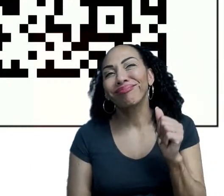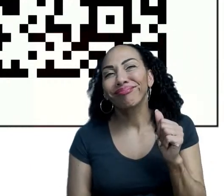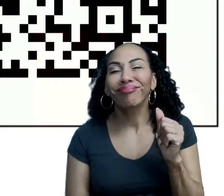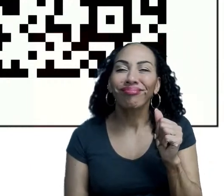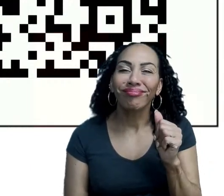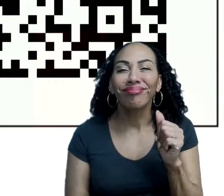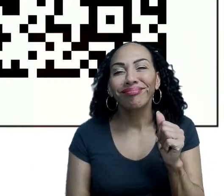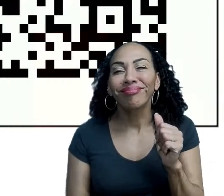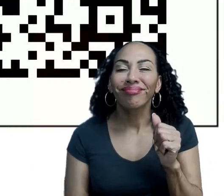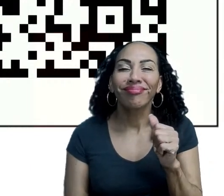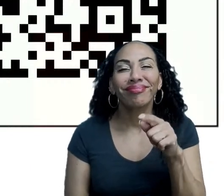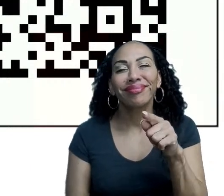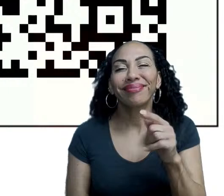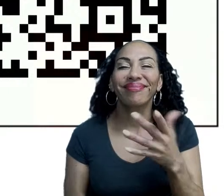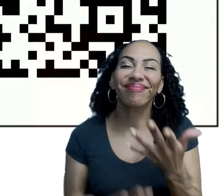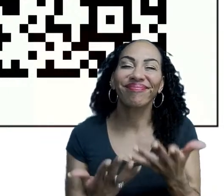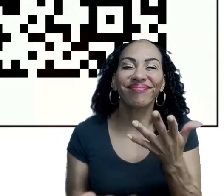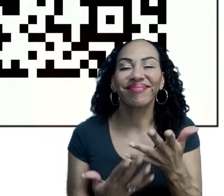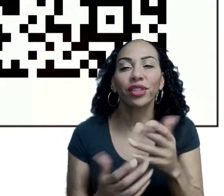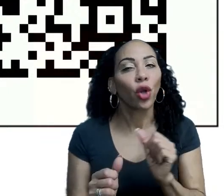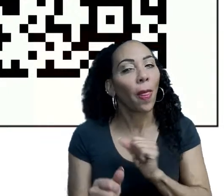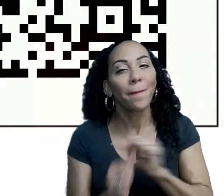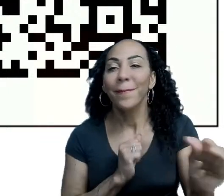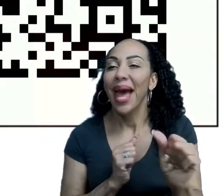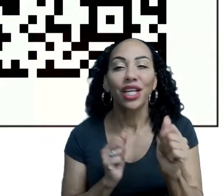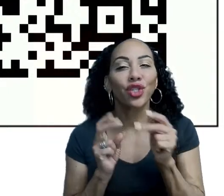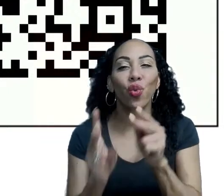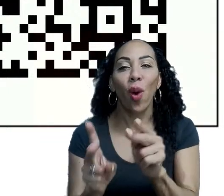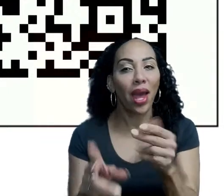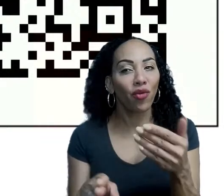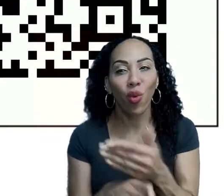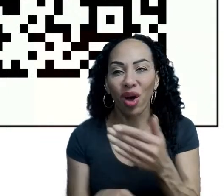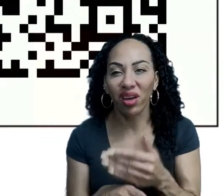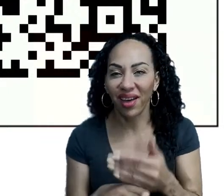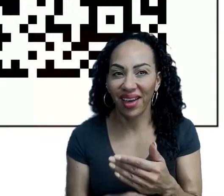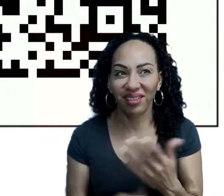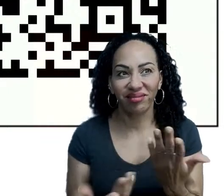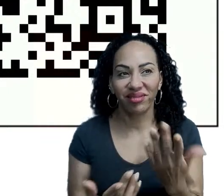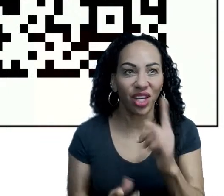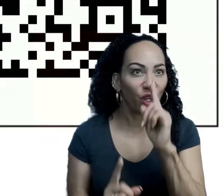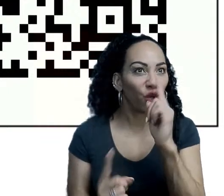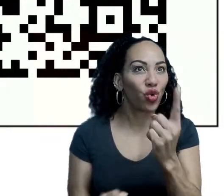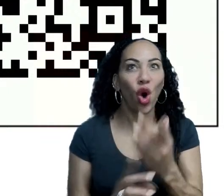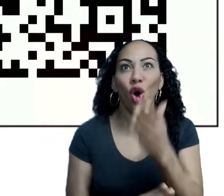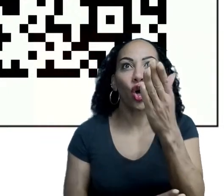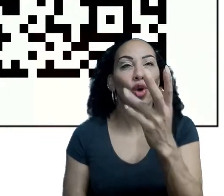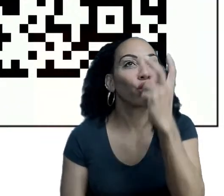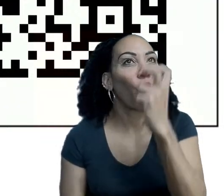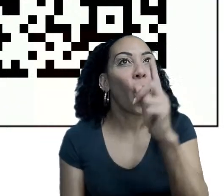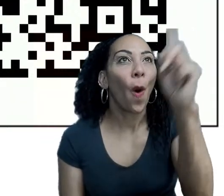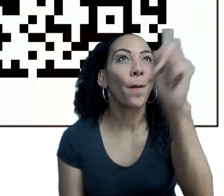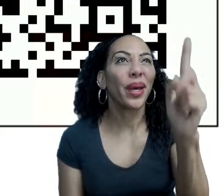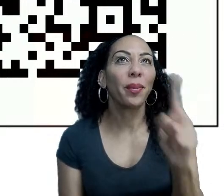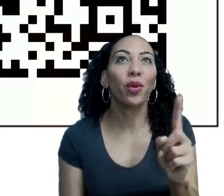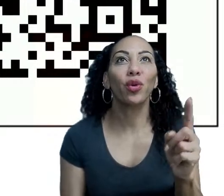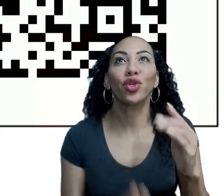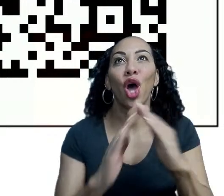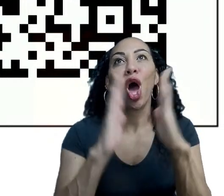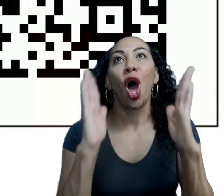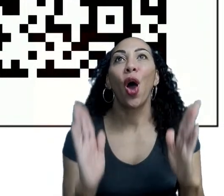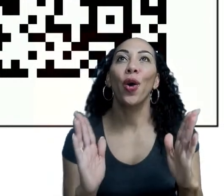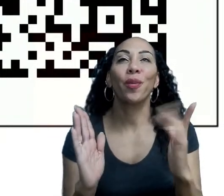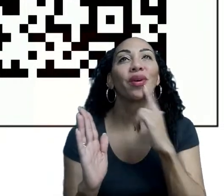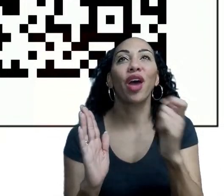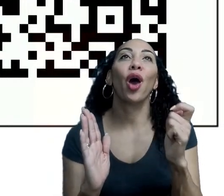a reductive way of doing something. You can't go into an old people's home, for example, do a few sessions and kind of go, well, now we've ticked off